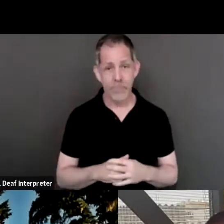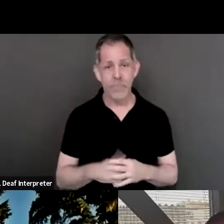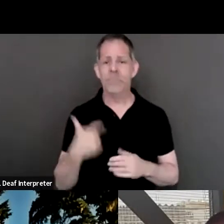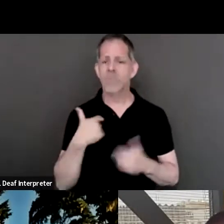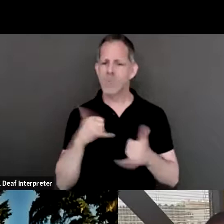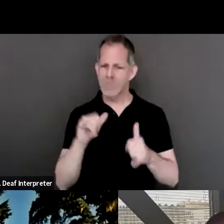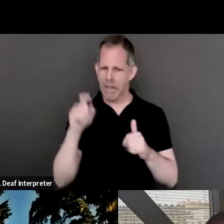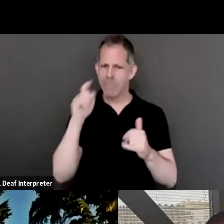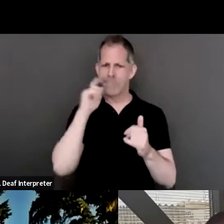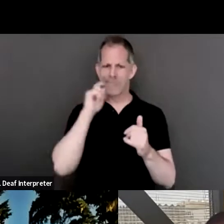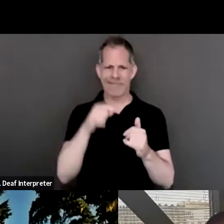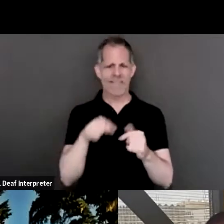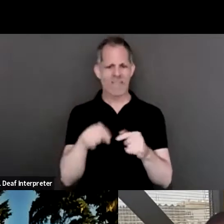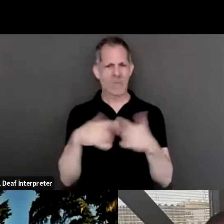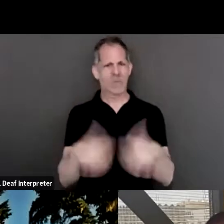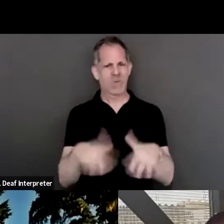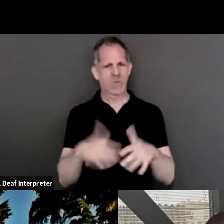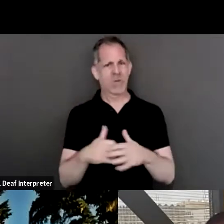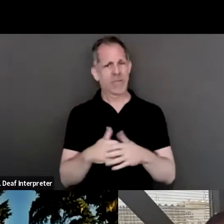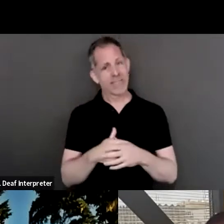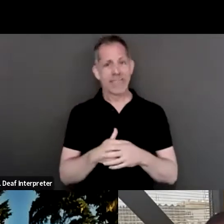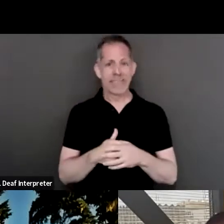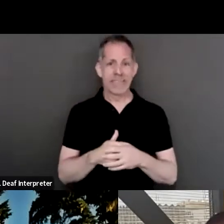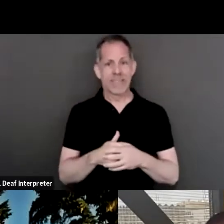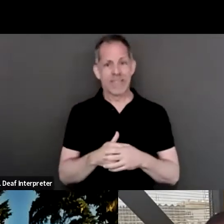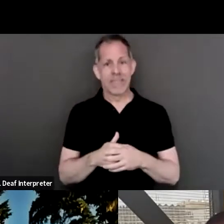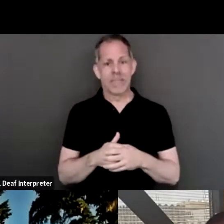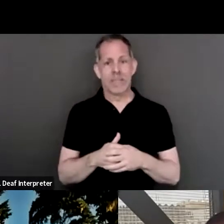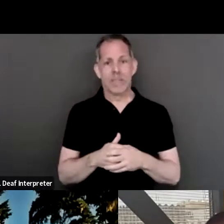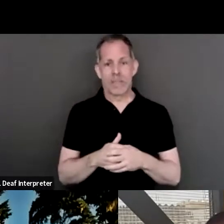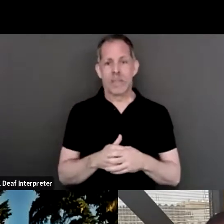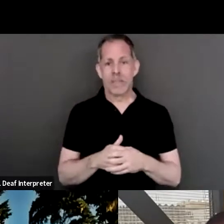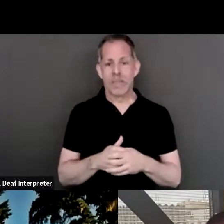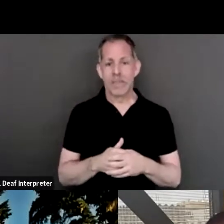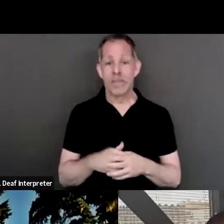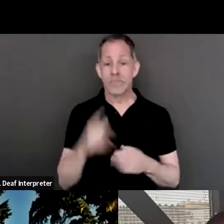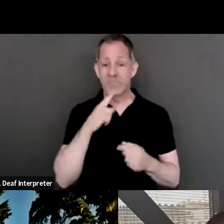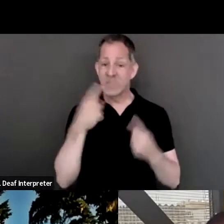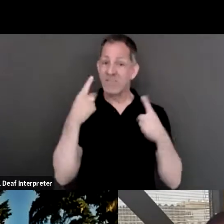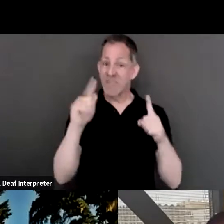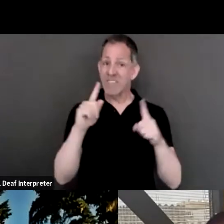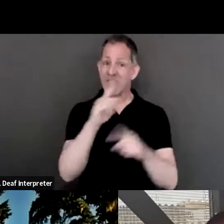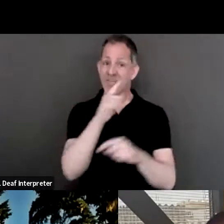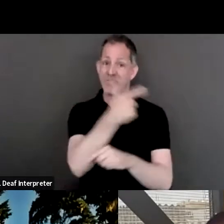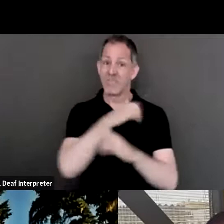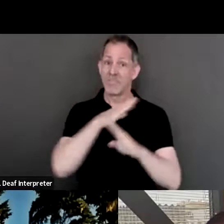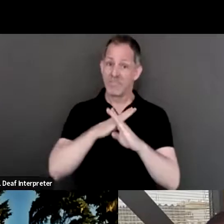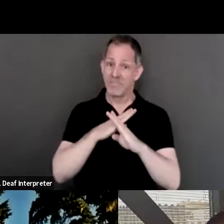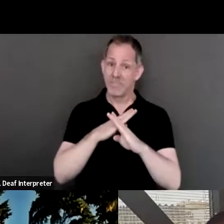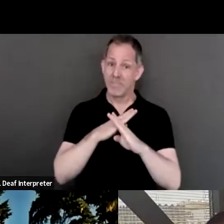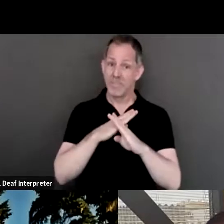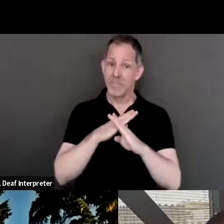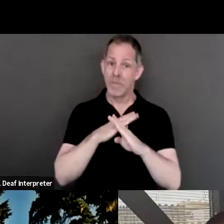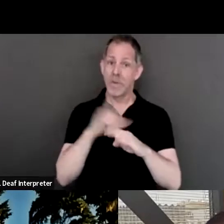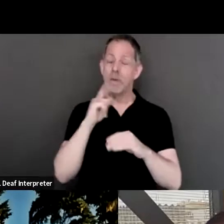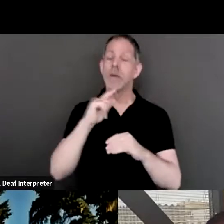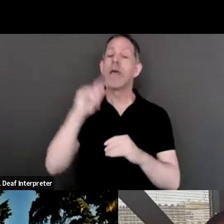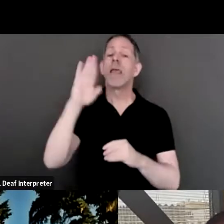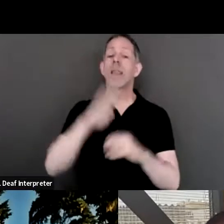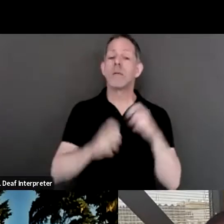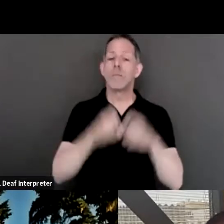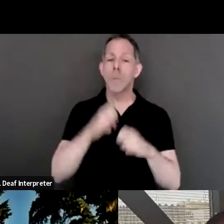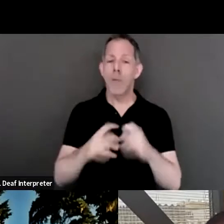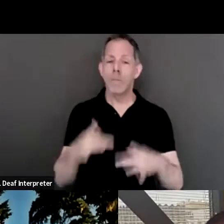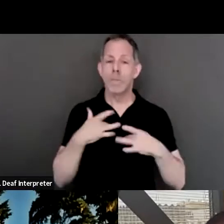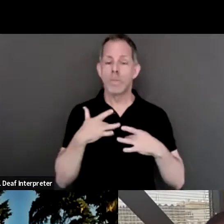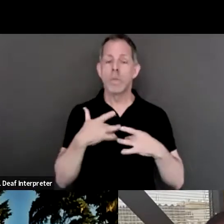you know, reasonably good efficacy against infection and still very good efficacy against severe disease on a community-wide basis. And because our